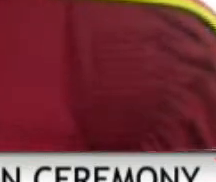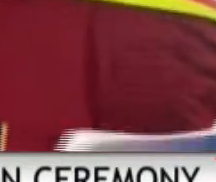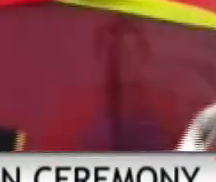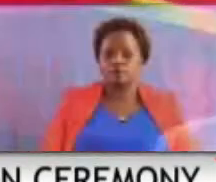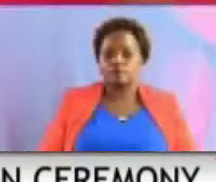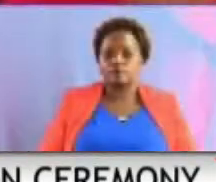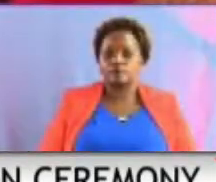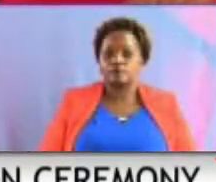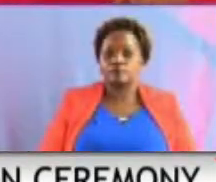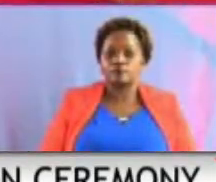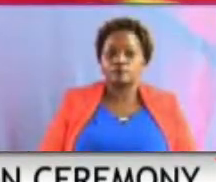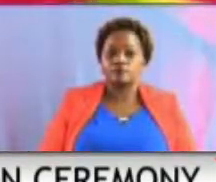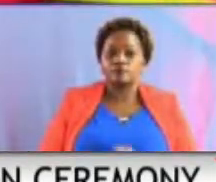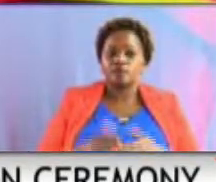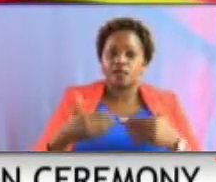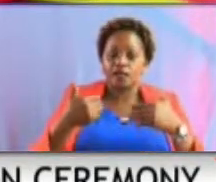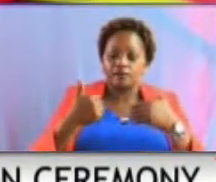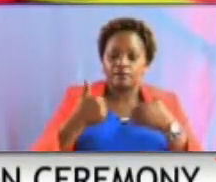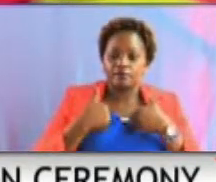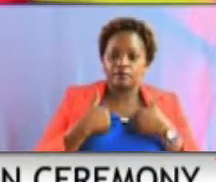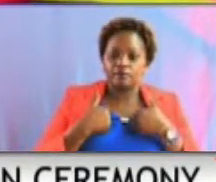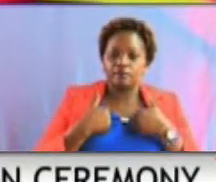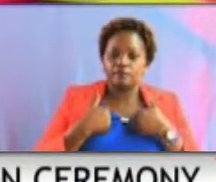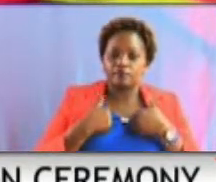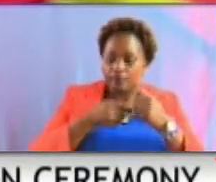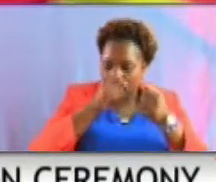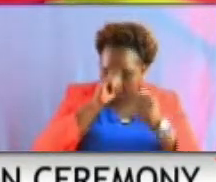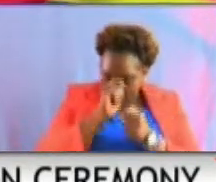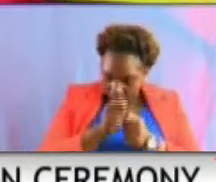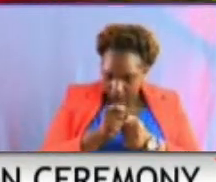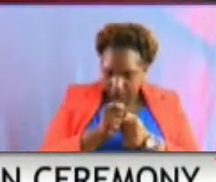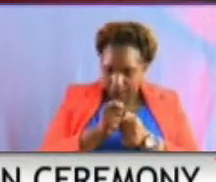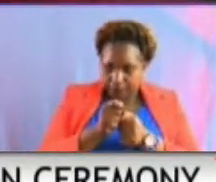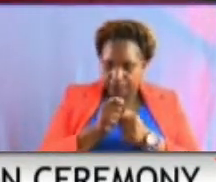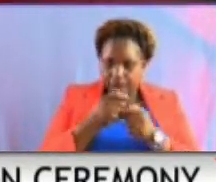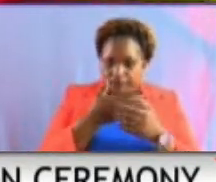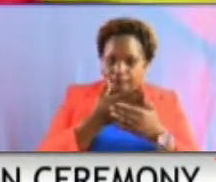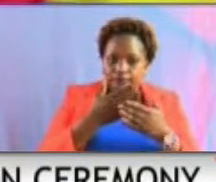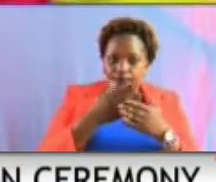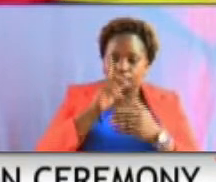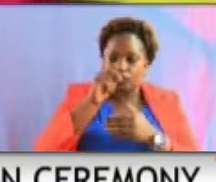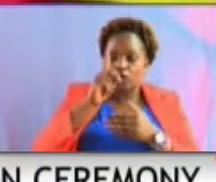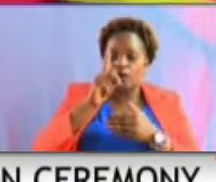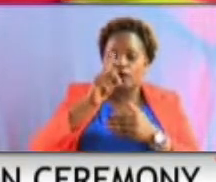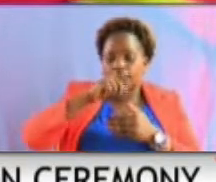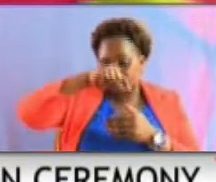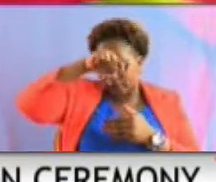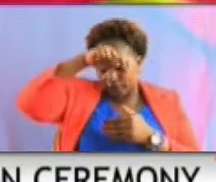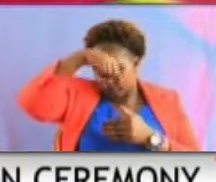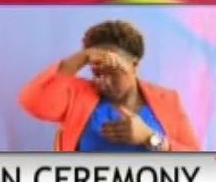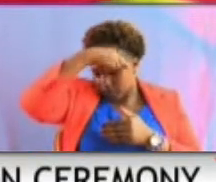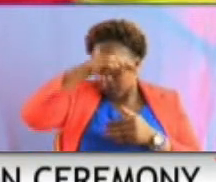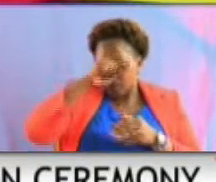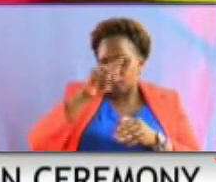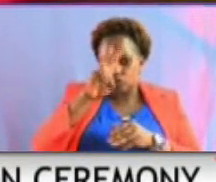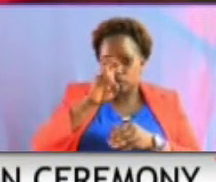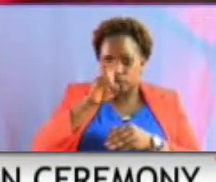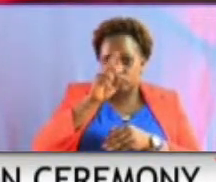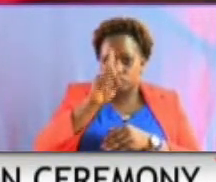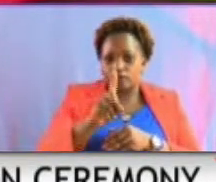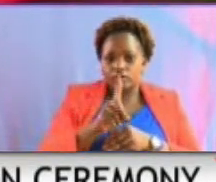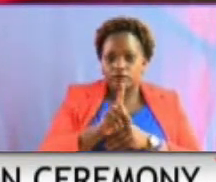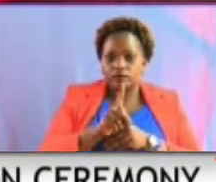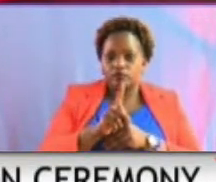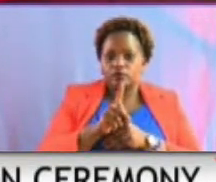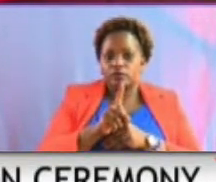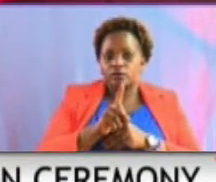Mr. Chancellor, sir, I have the honor to present the following 1 graduate who during the